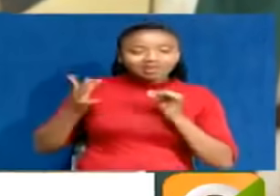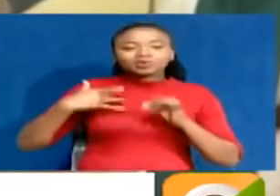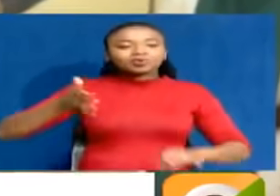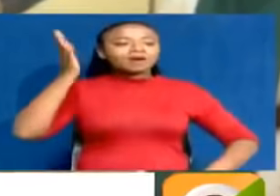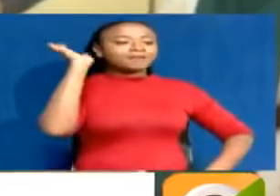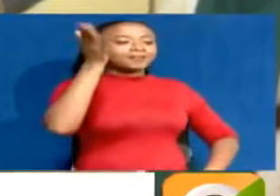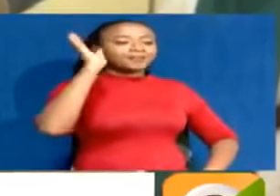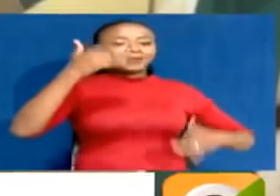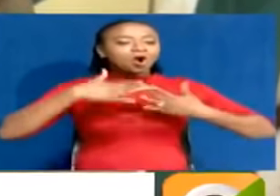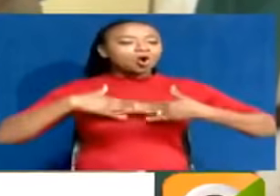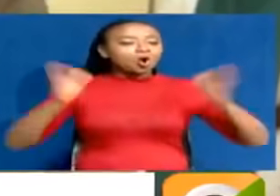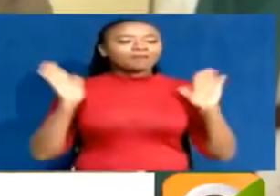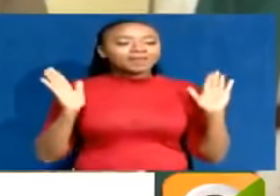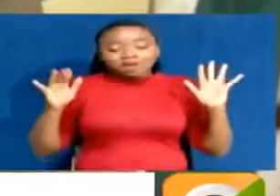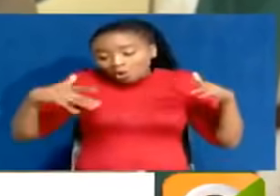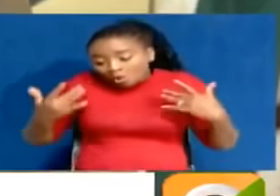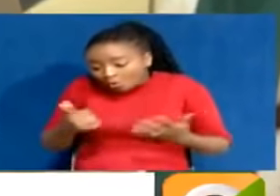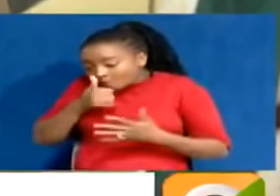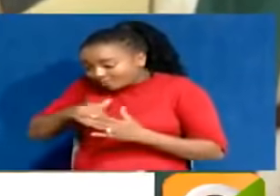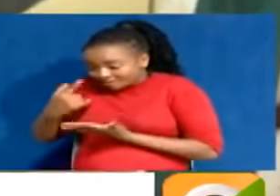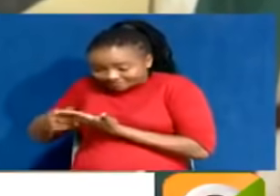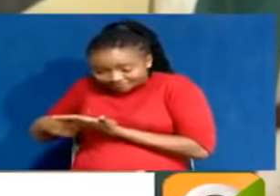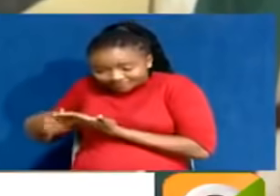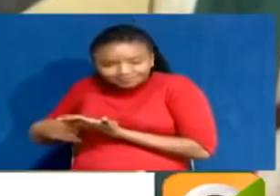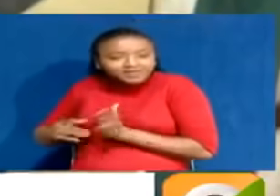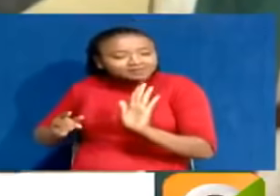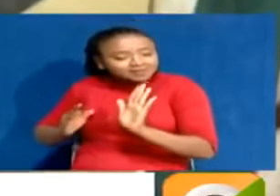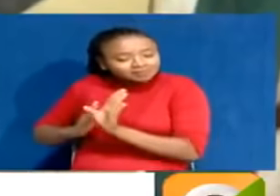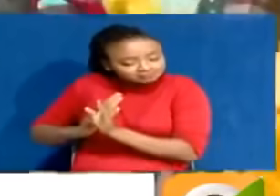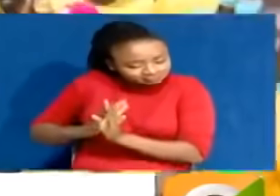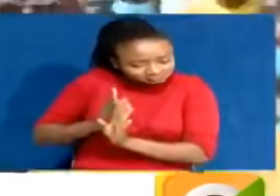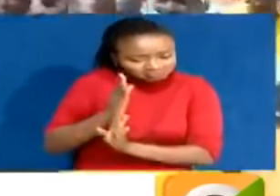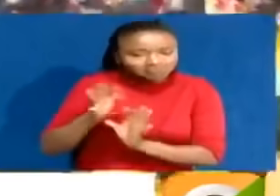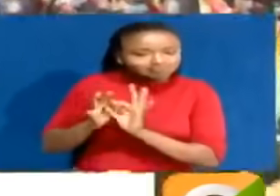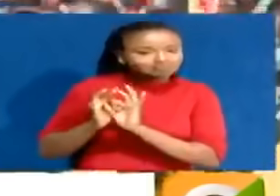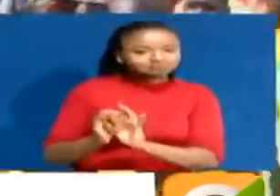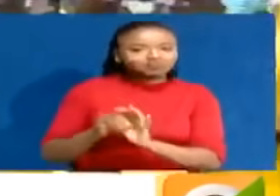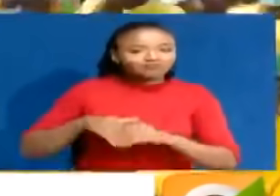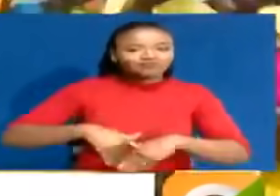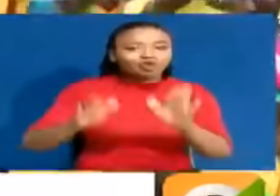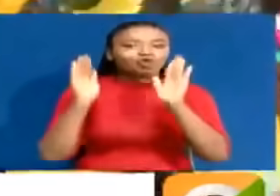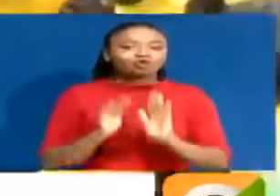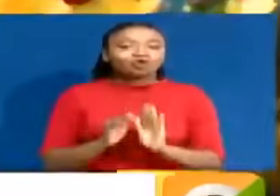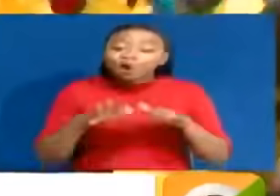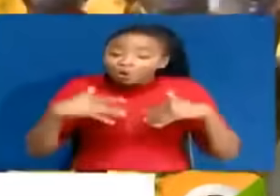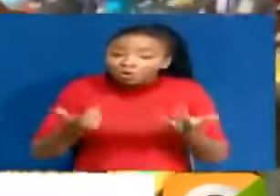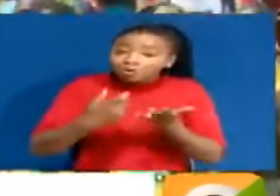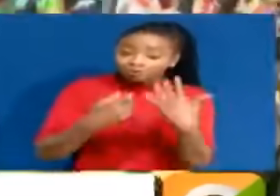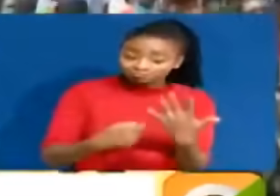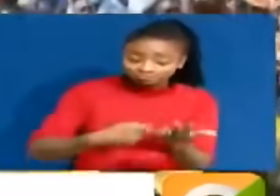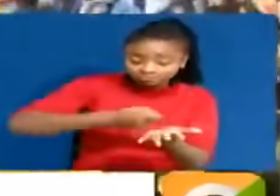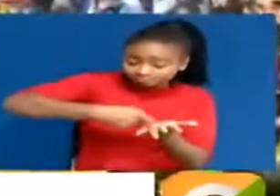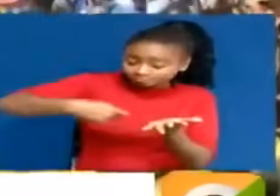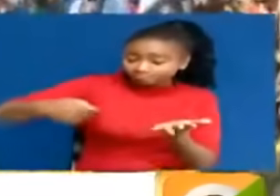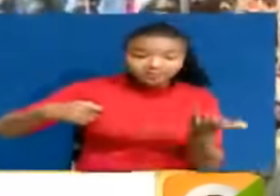proclaim publicly or even privately, and more so in writing. With Deputy President William Ruto having